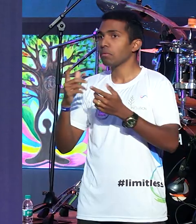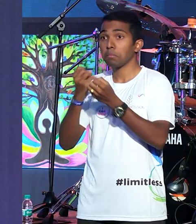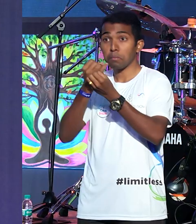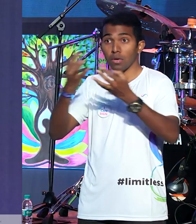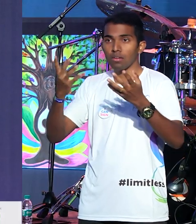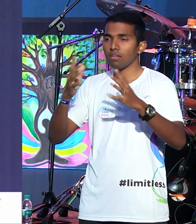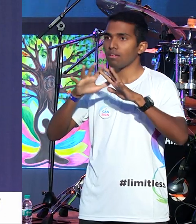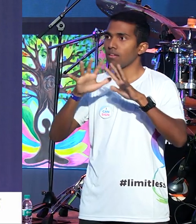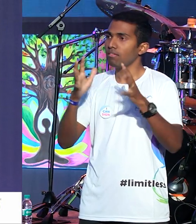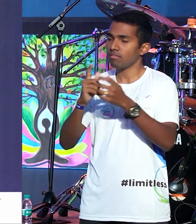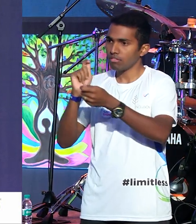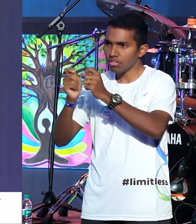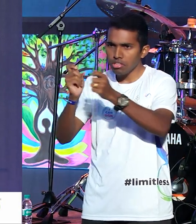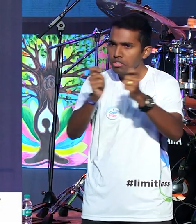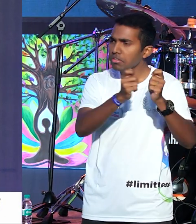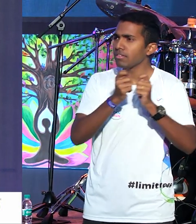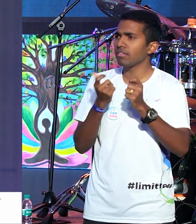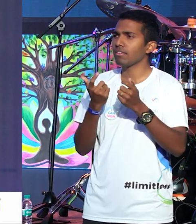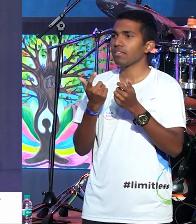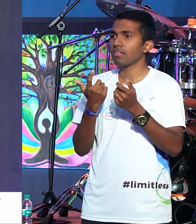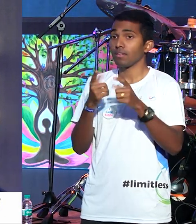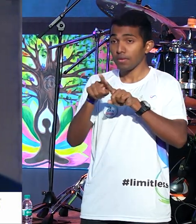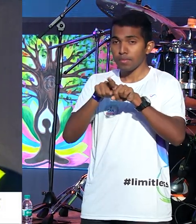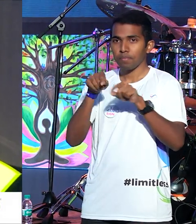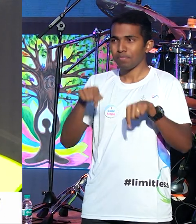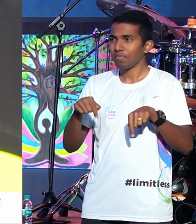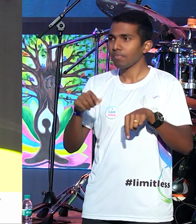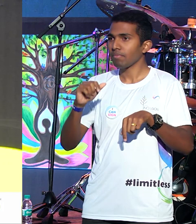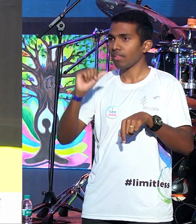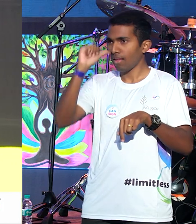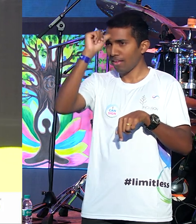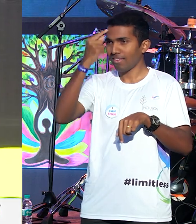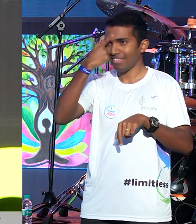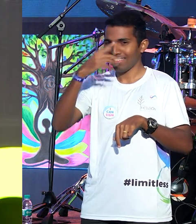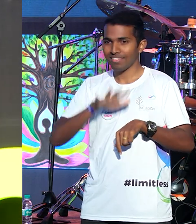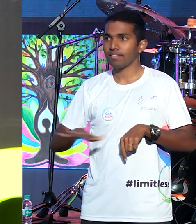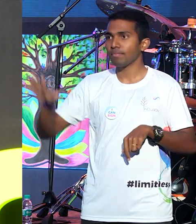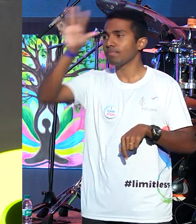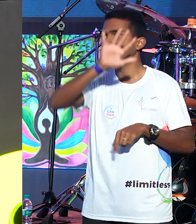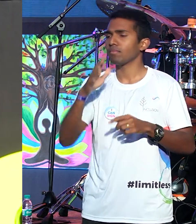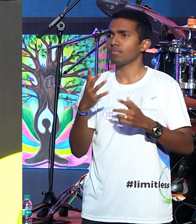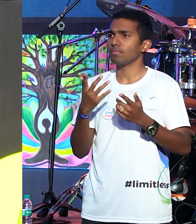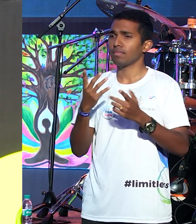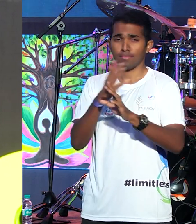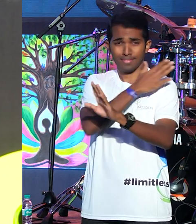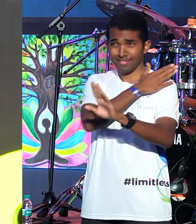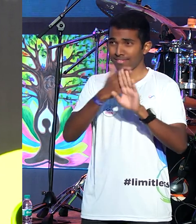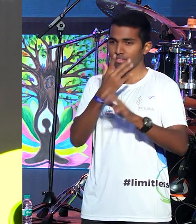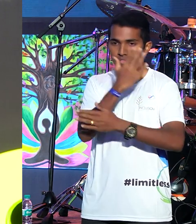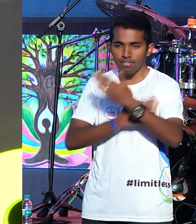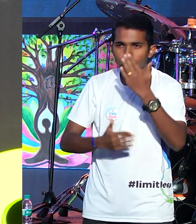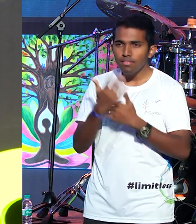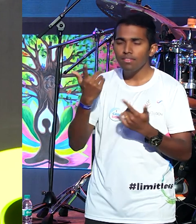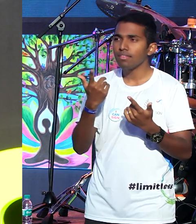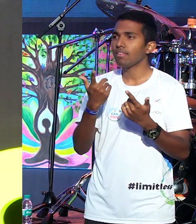Awareness about inclusion is increasing in India and in the world. There have been enormous progress which has been made in medical science, so that